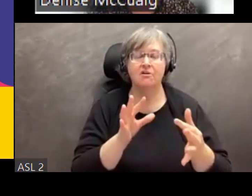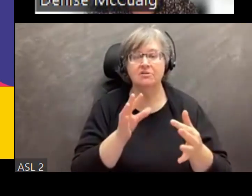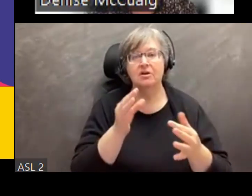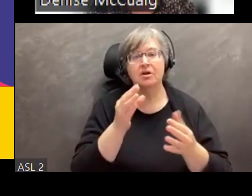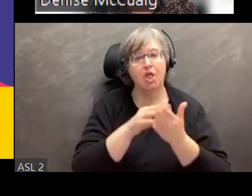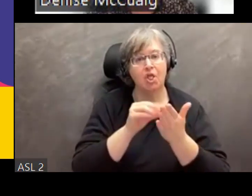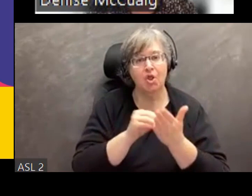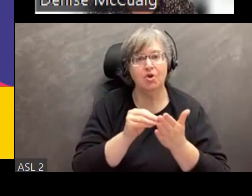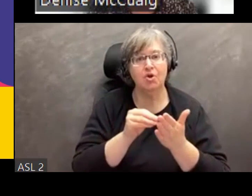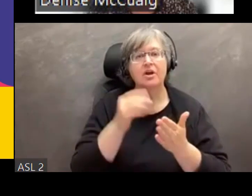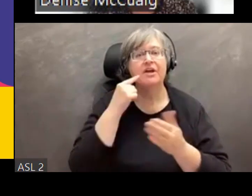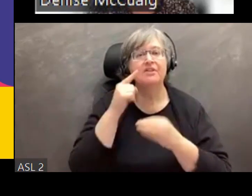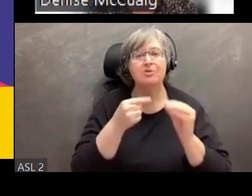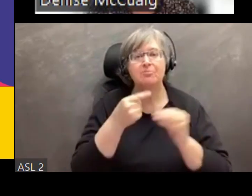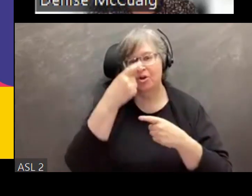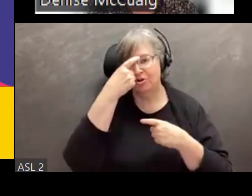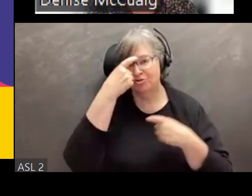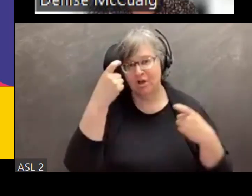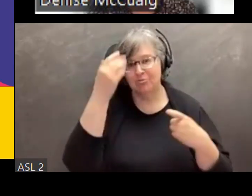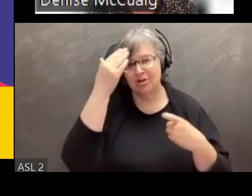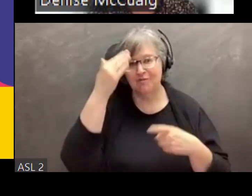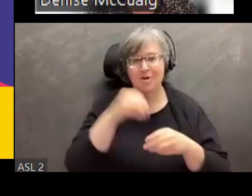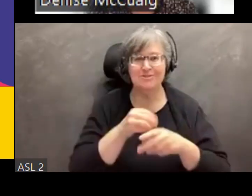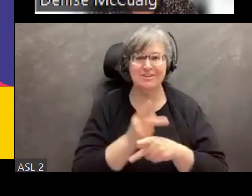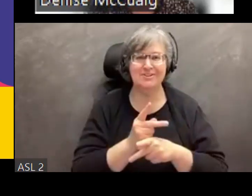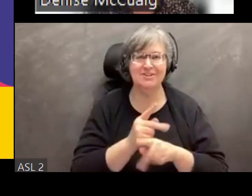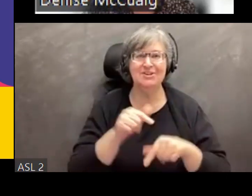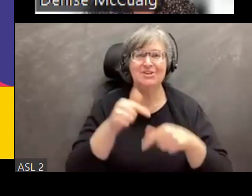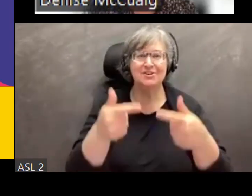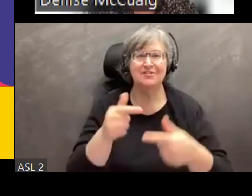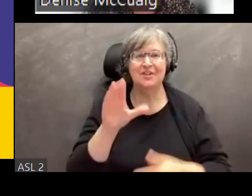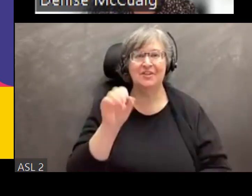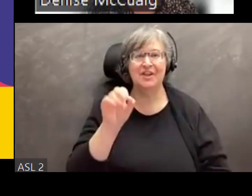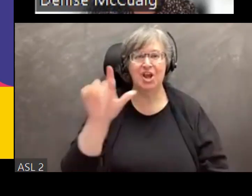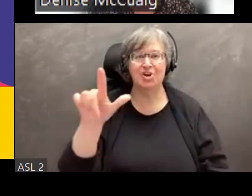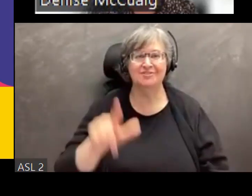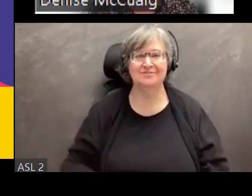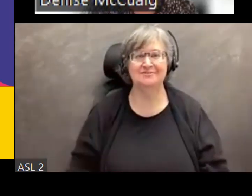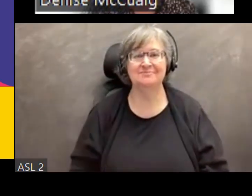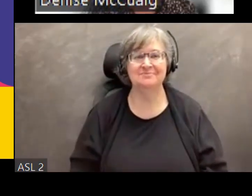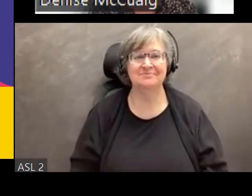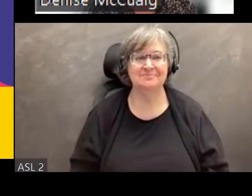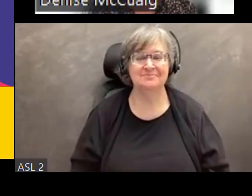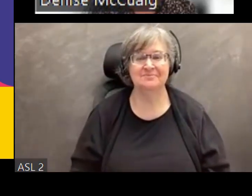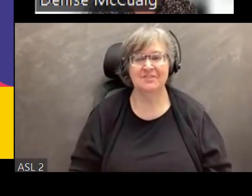unlearn and think about being trauma informed in care. Over to you, Carol.